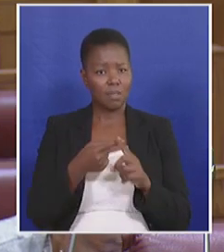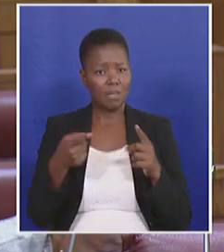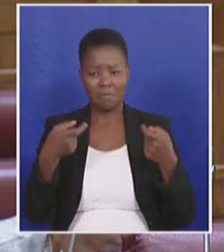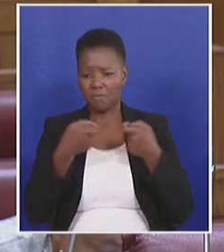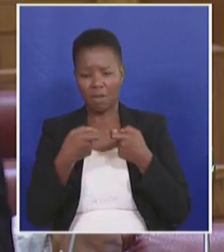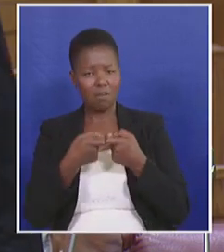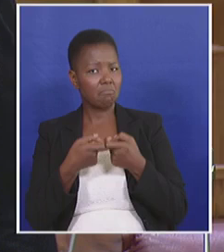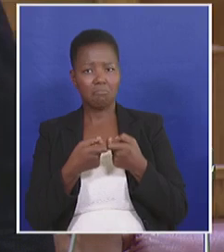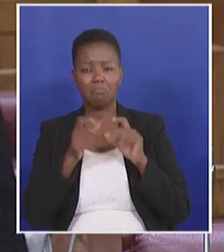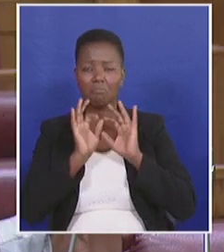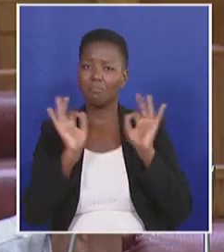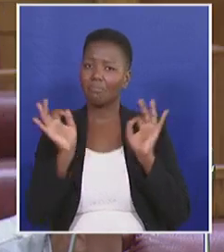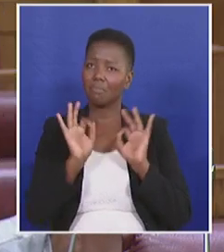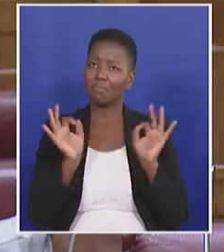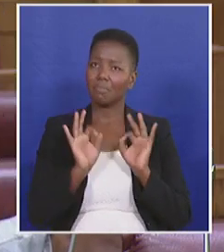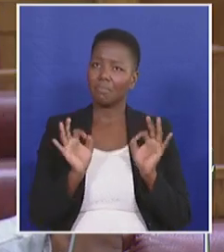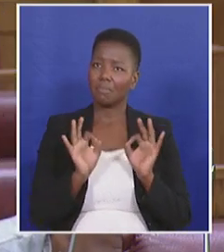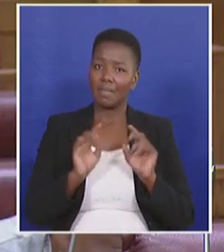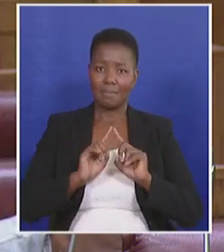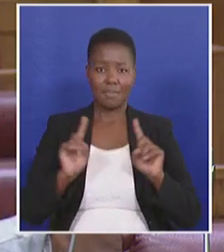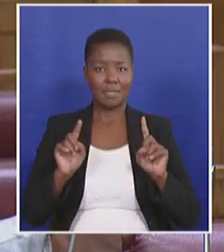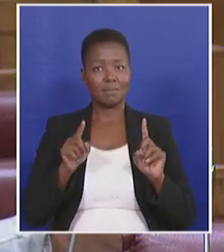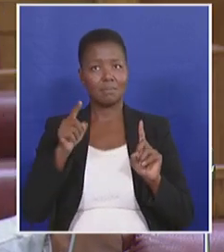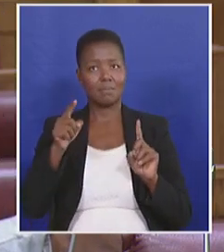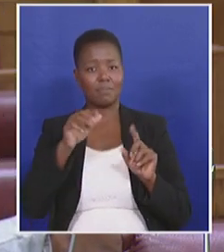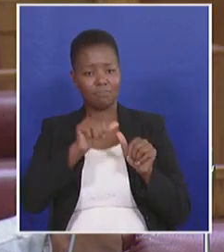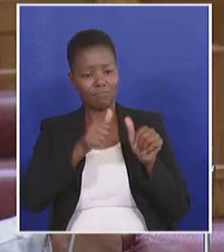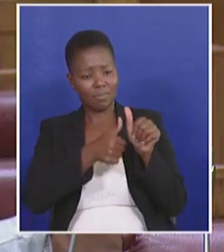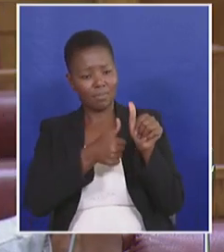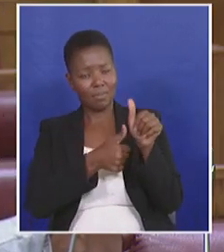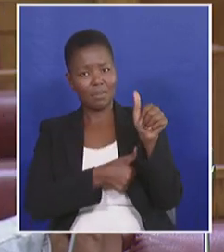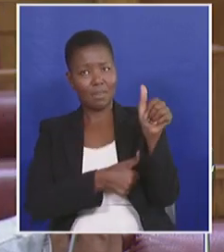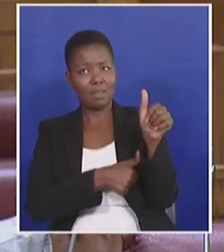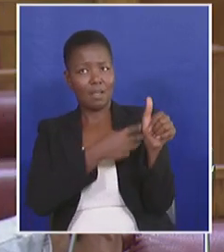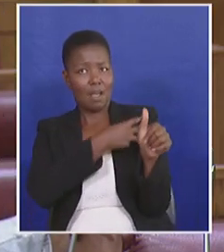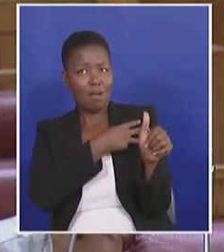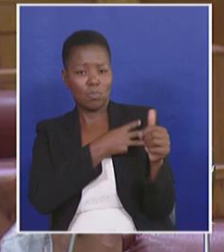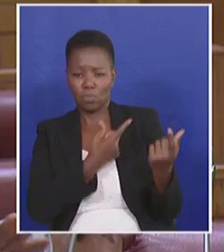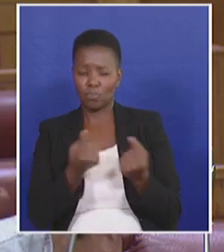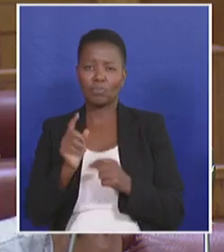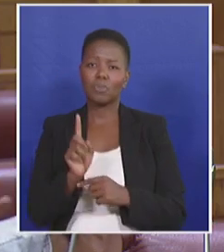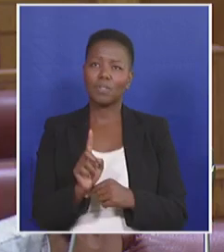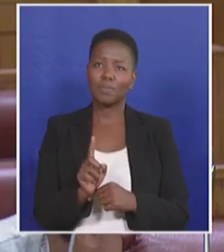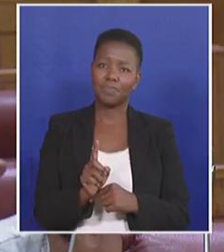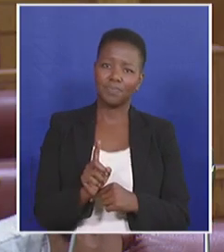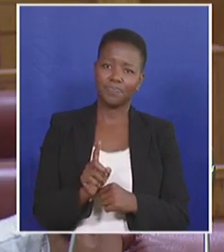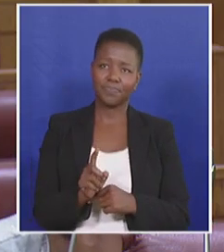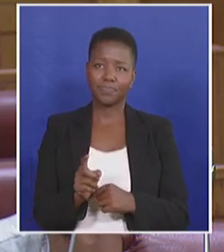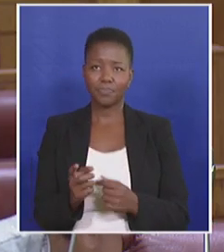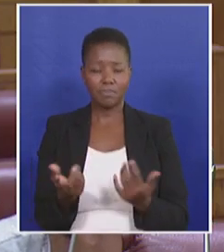there because of the ranks that they have, you know, imposed onto themselves. So I'm saying